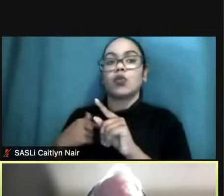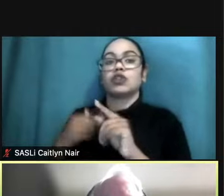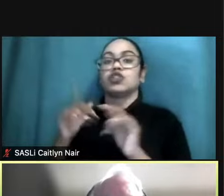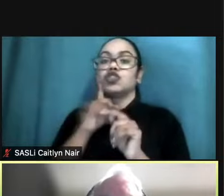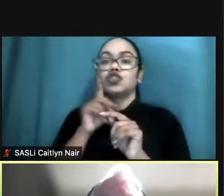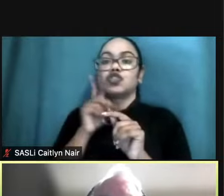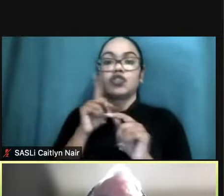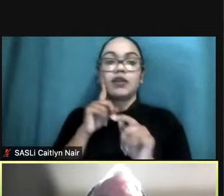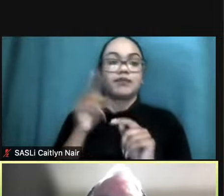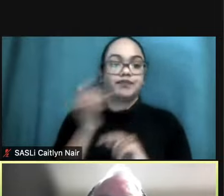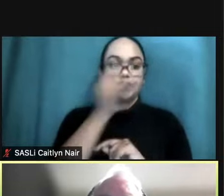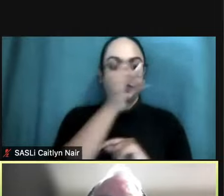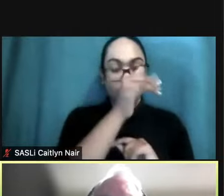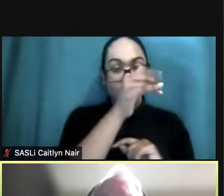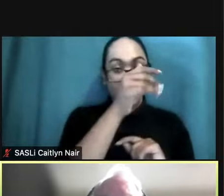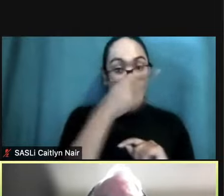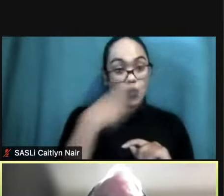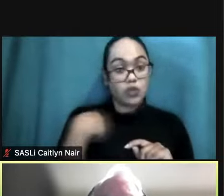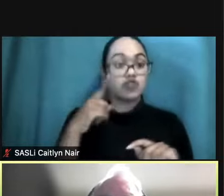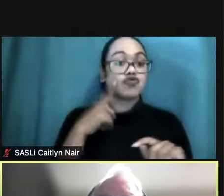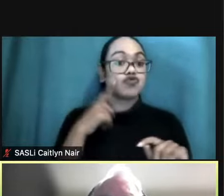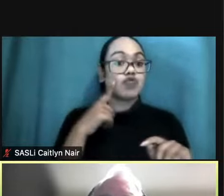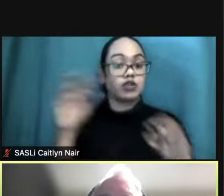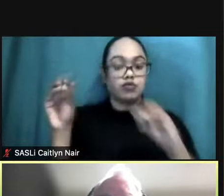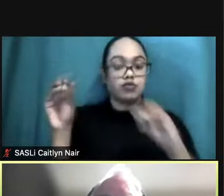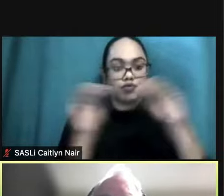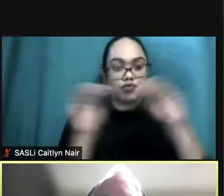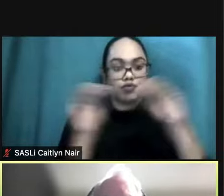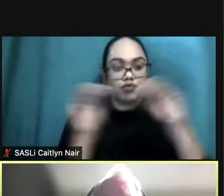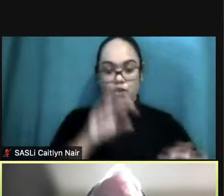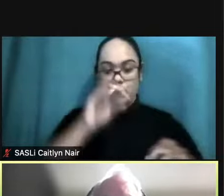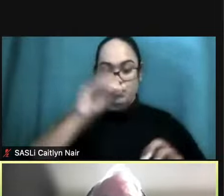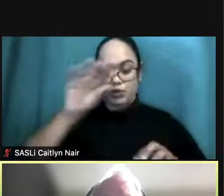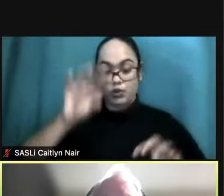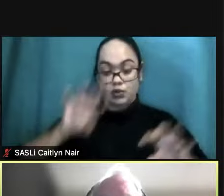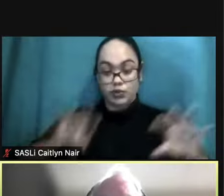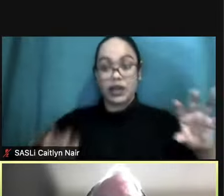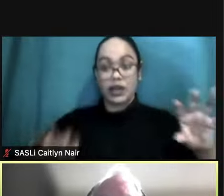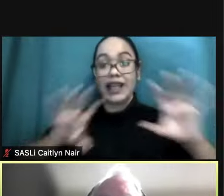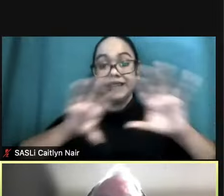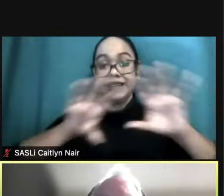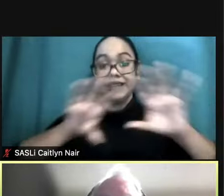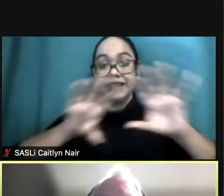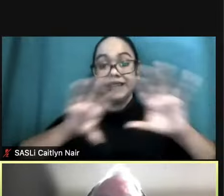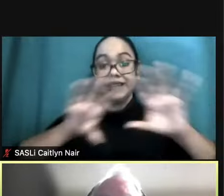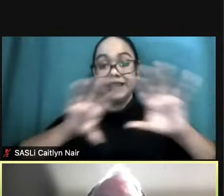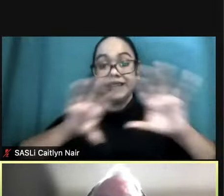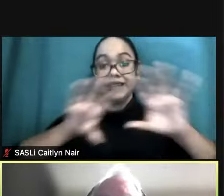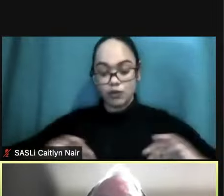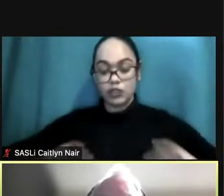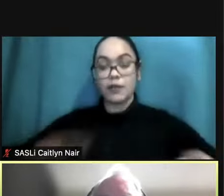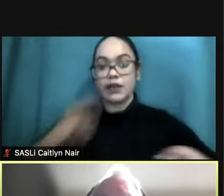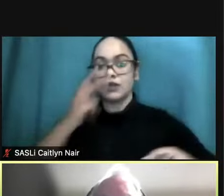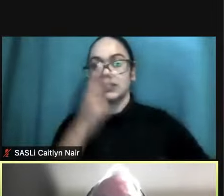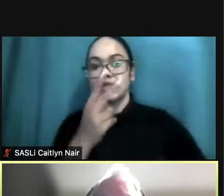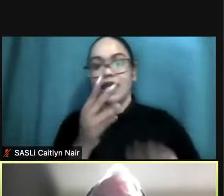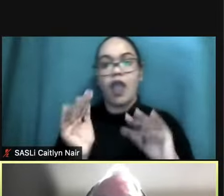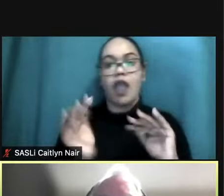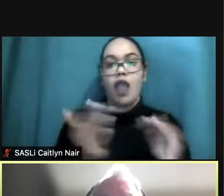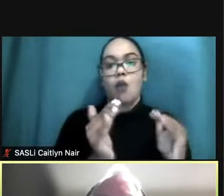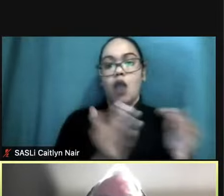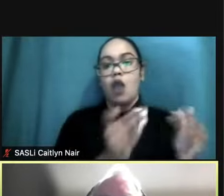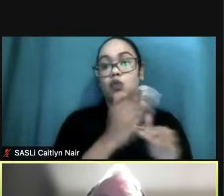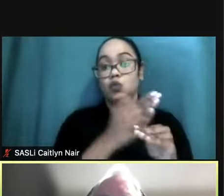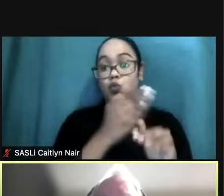the impact of these mutations on the behavior of the virus. And there, as with previous